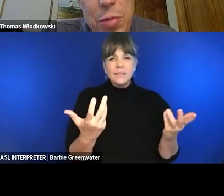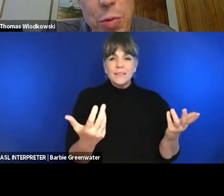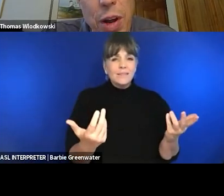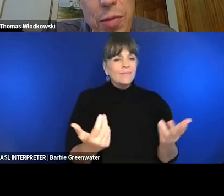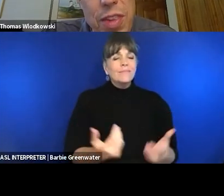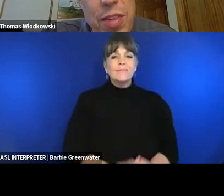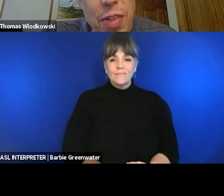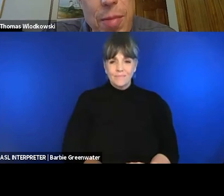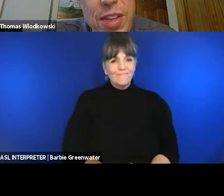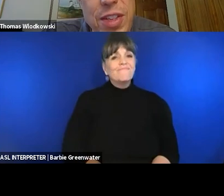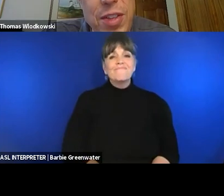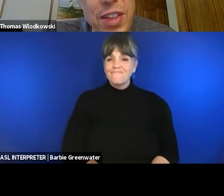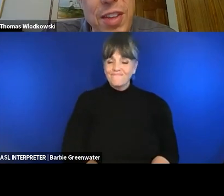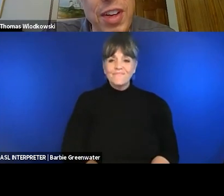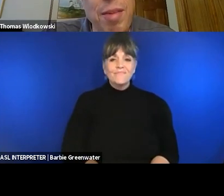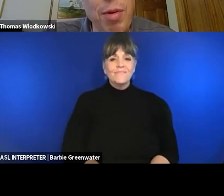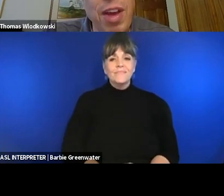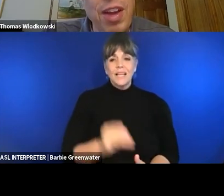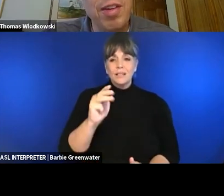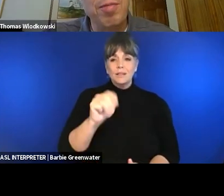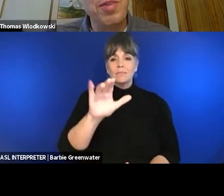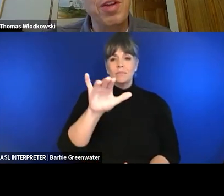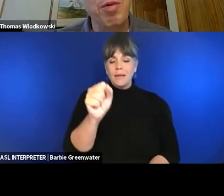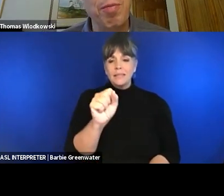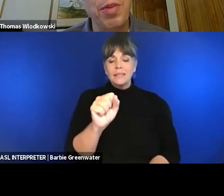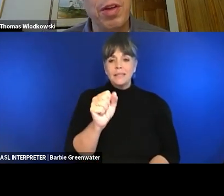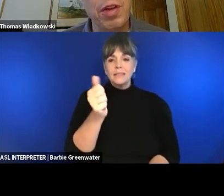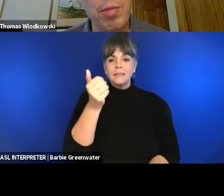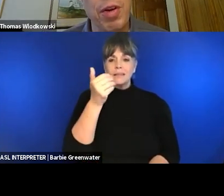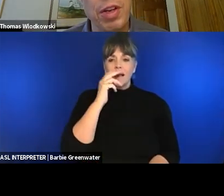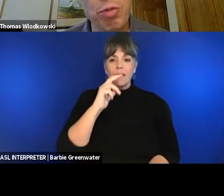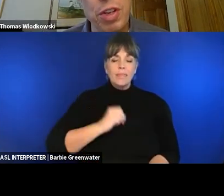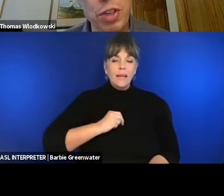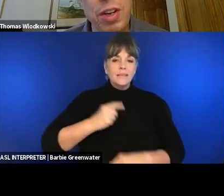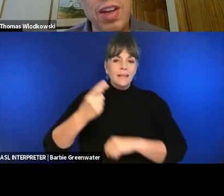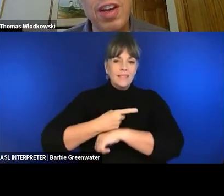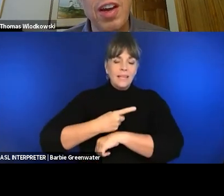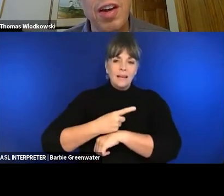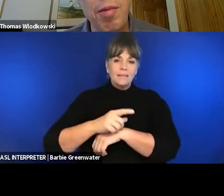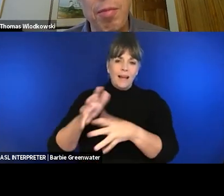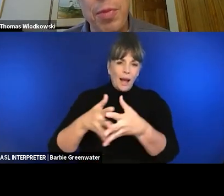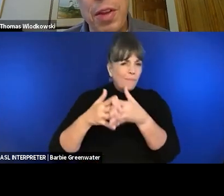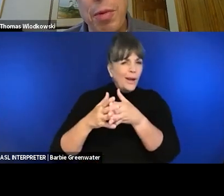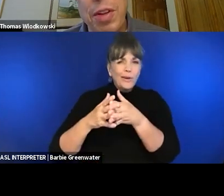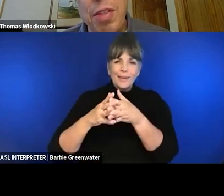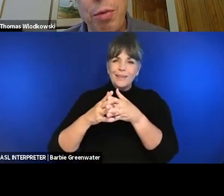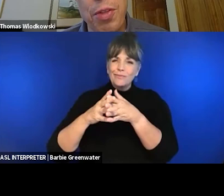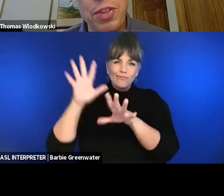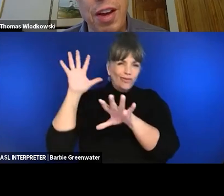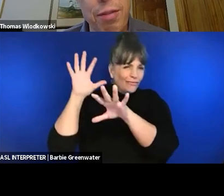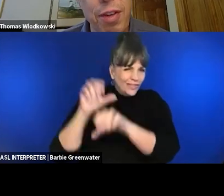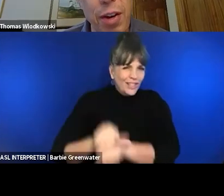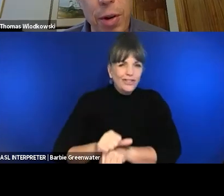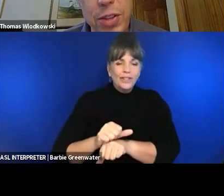to where, and we've done the Macy's Thanksgiving Day Parade, an American tradition. We did the